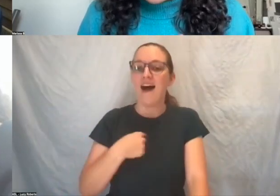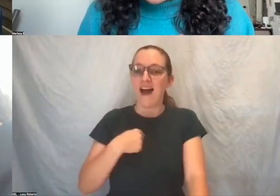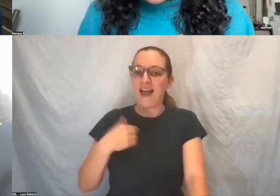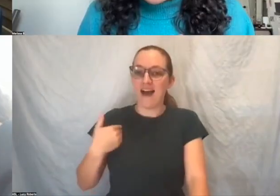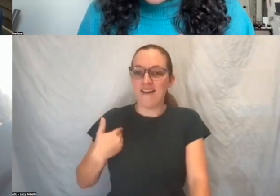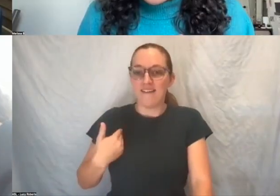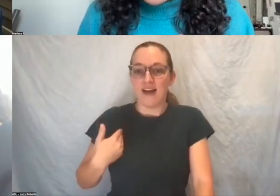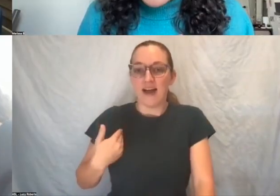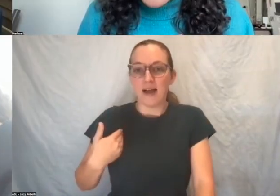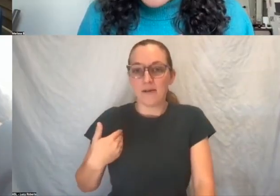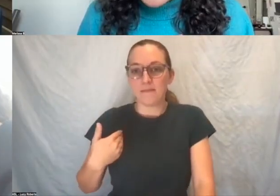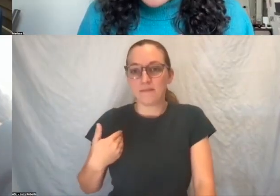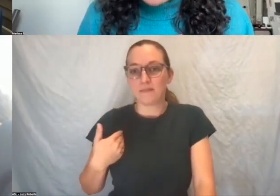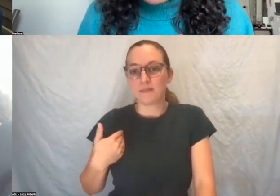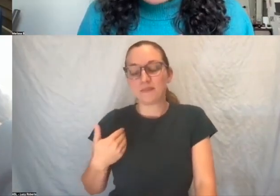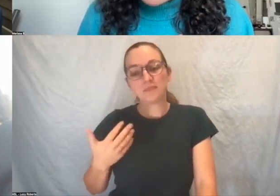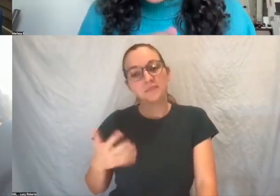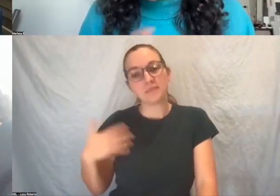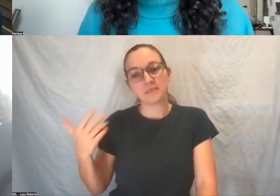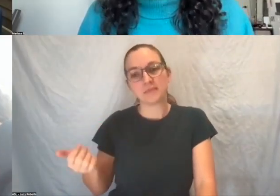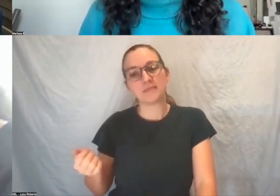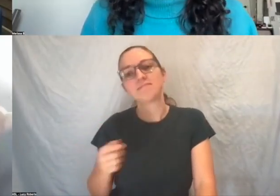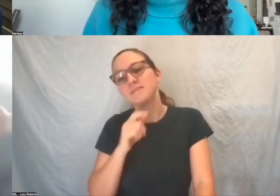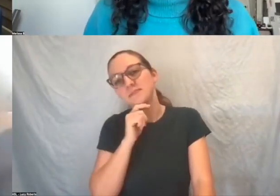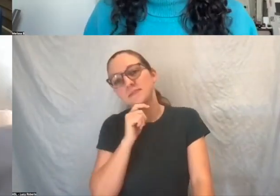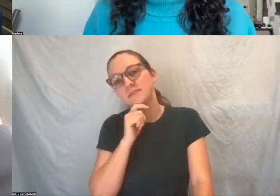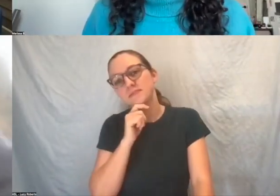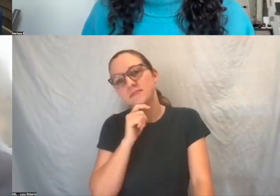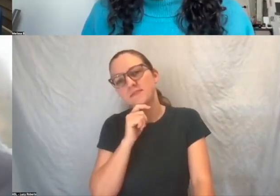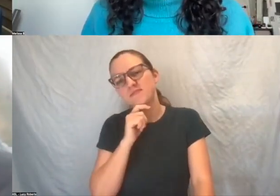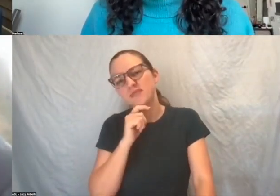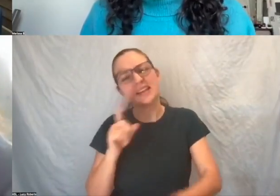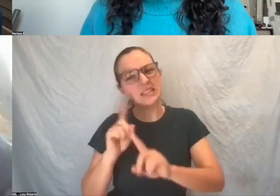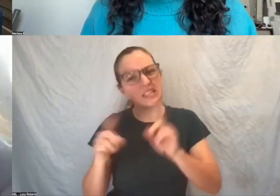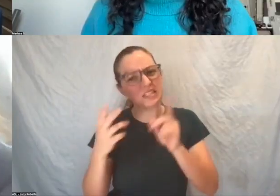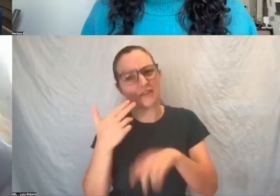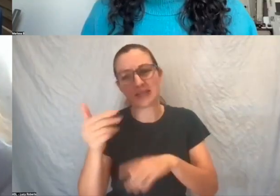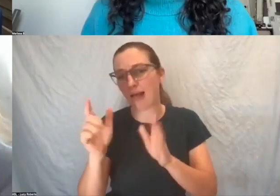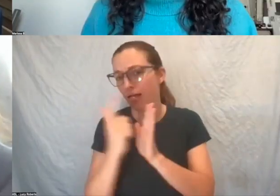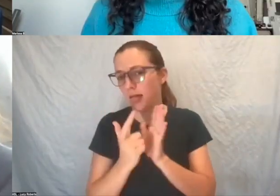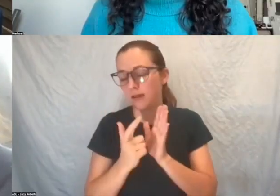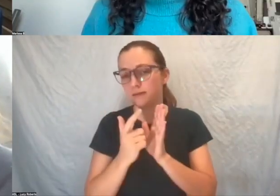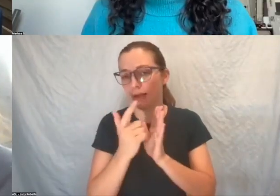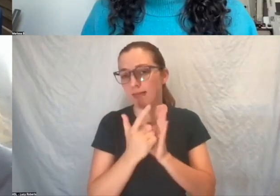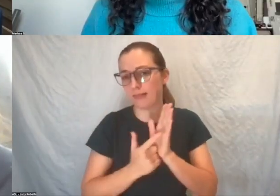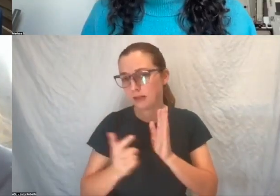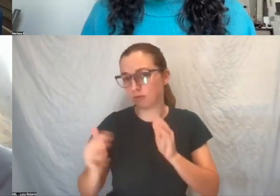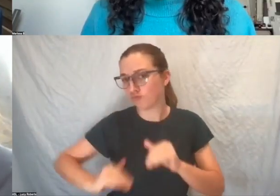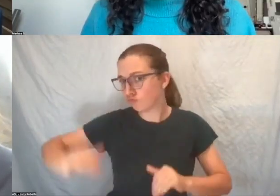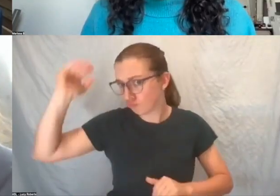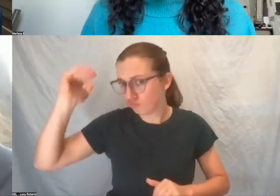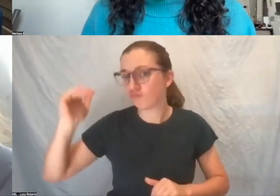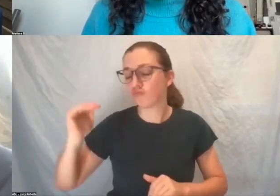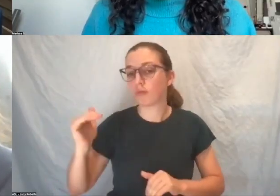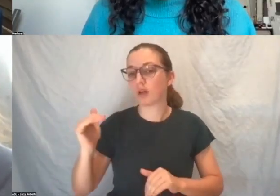had singing a few different singing lessons growing up. And I was in